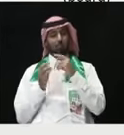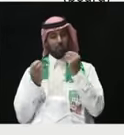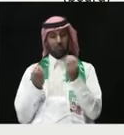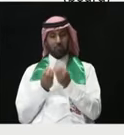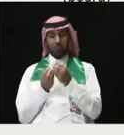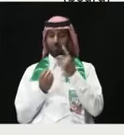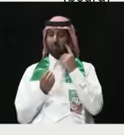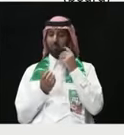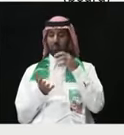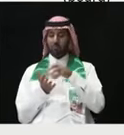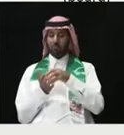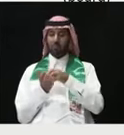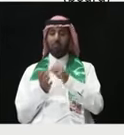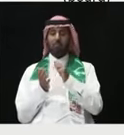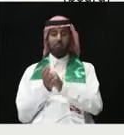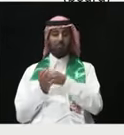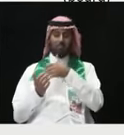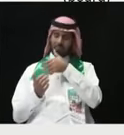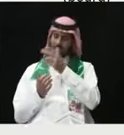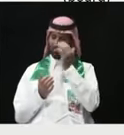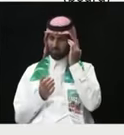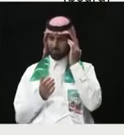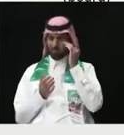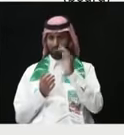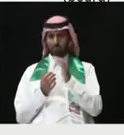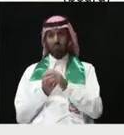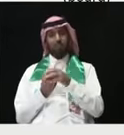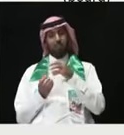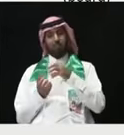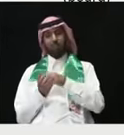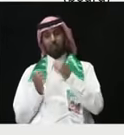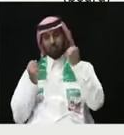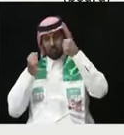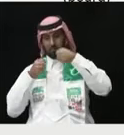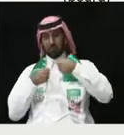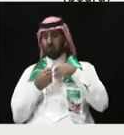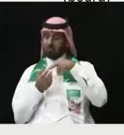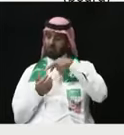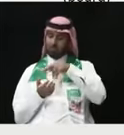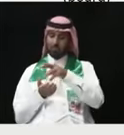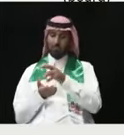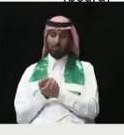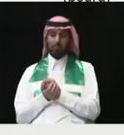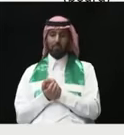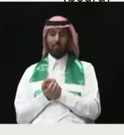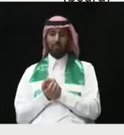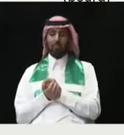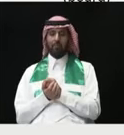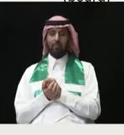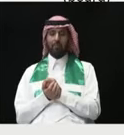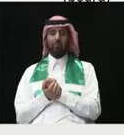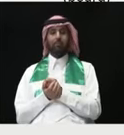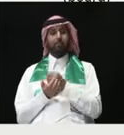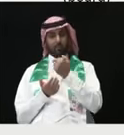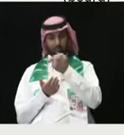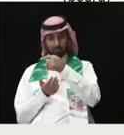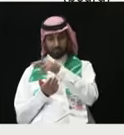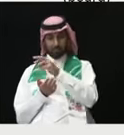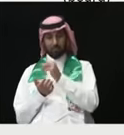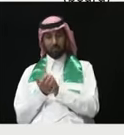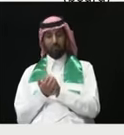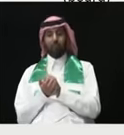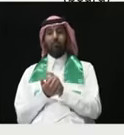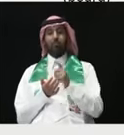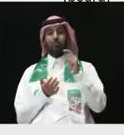their hometown in Greece and traveled the same time, and they traveled